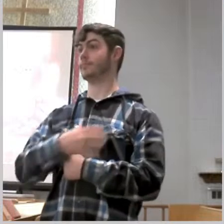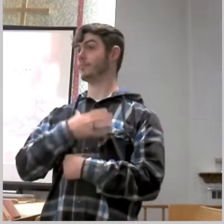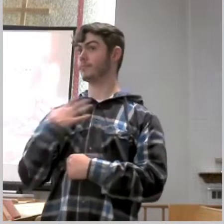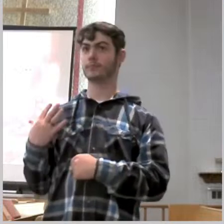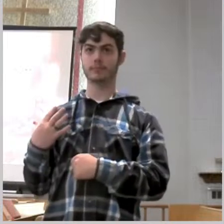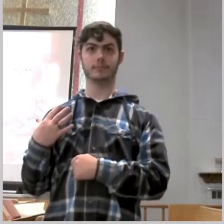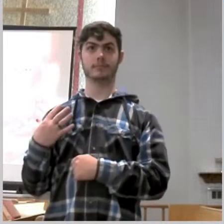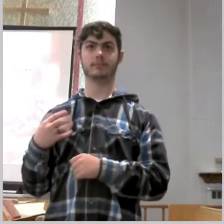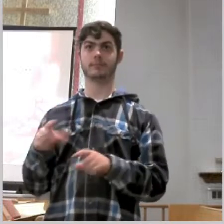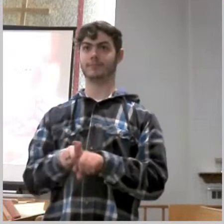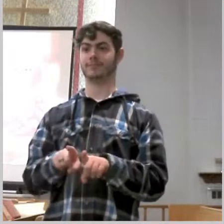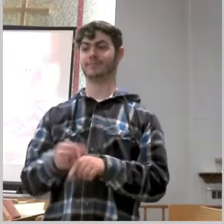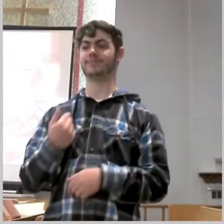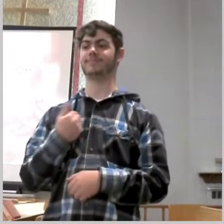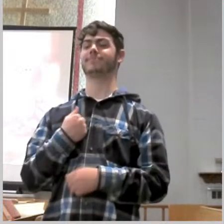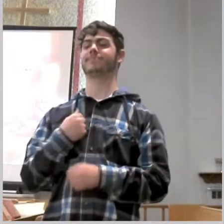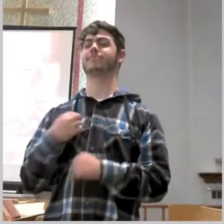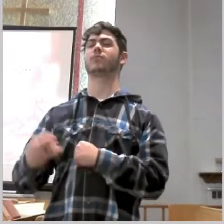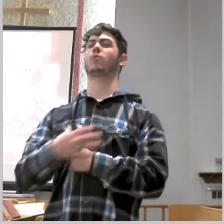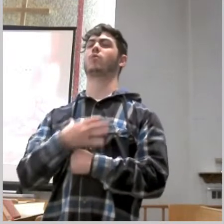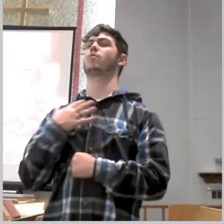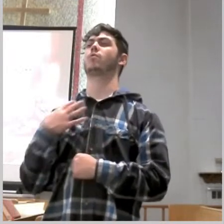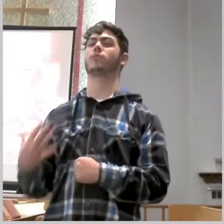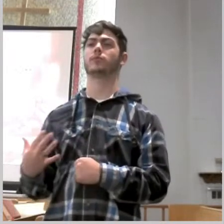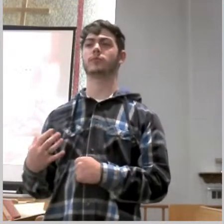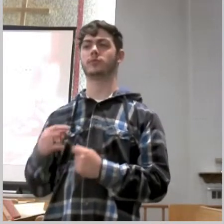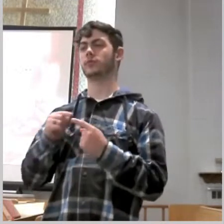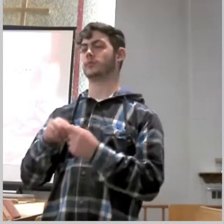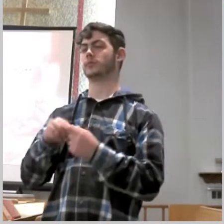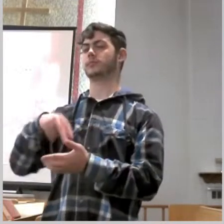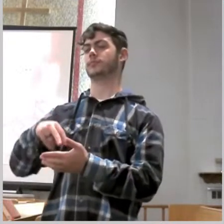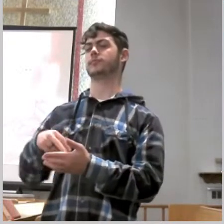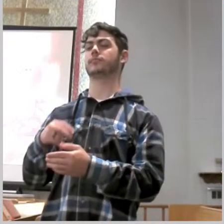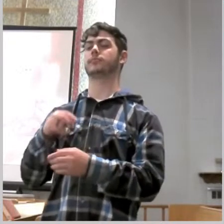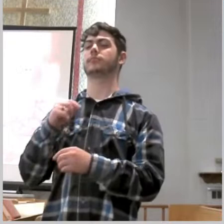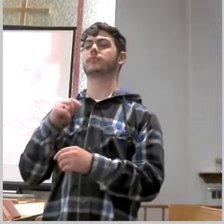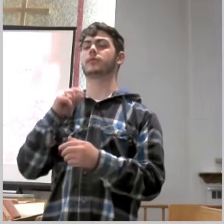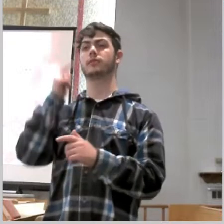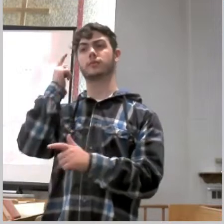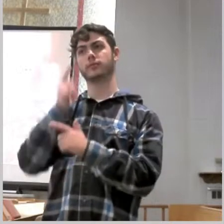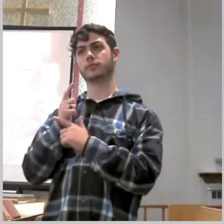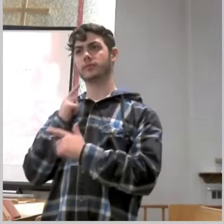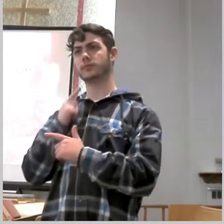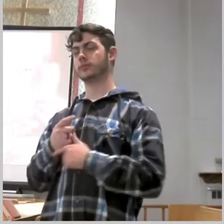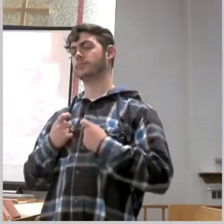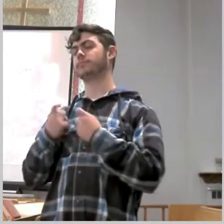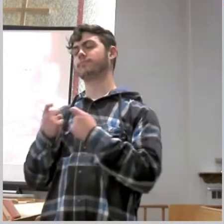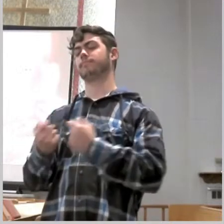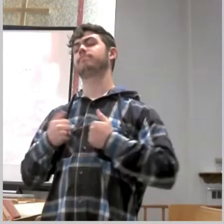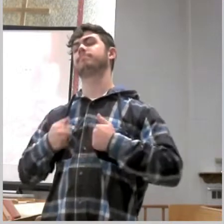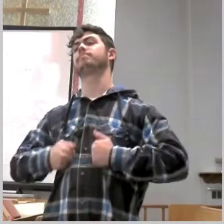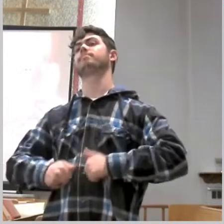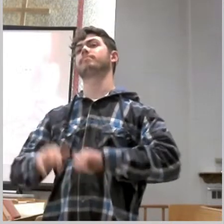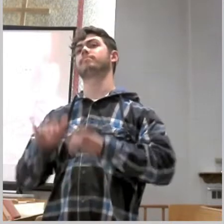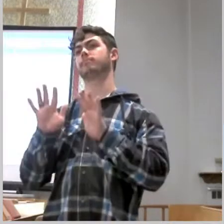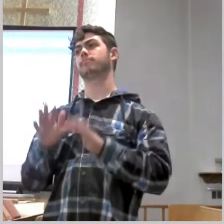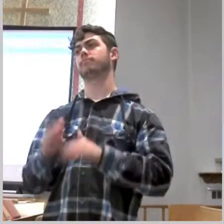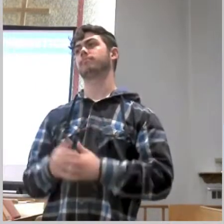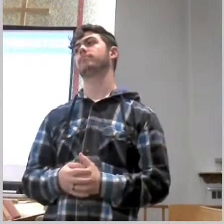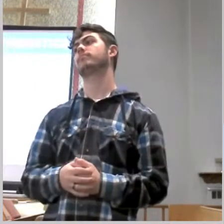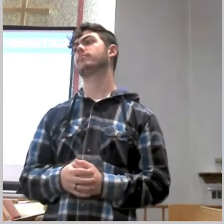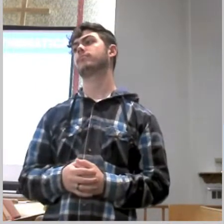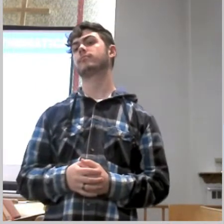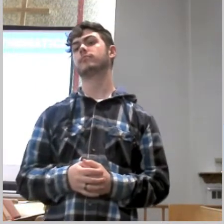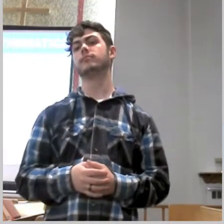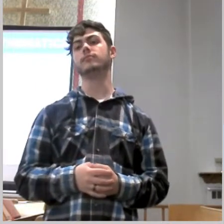inspired as I am inspired, by these brethren, inspired by their sacrificial giving.